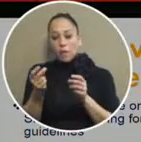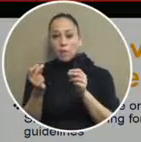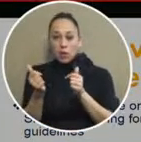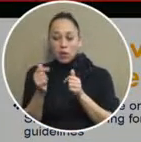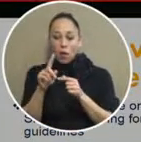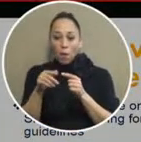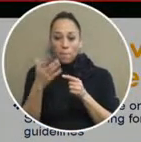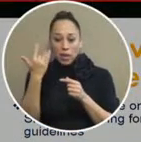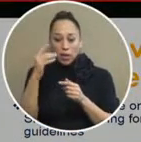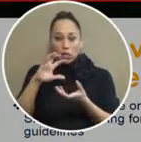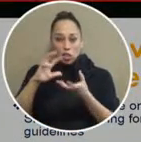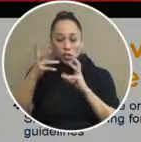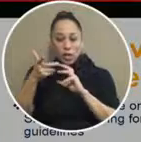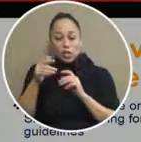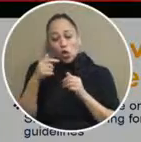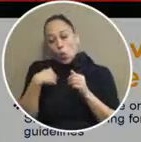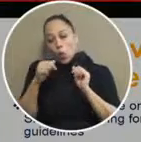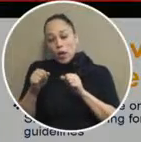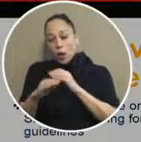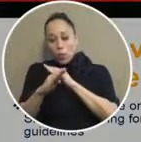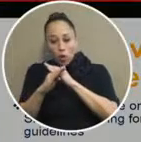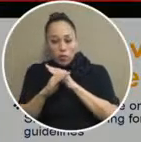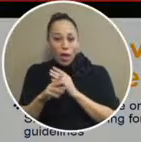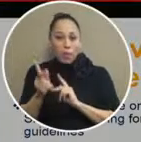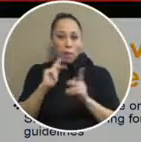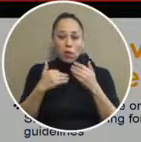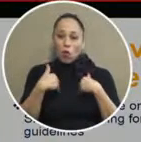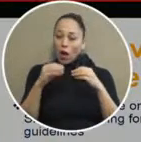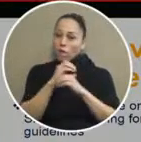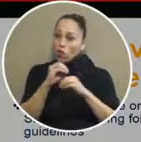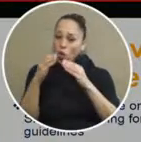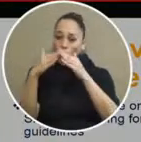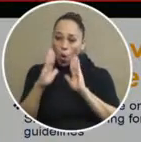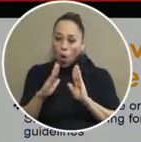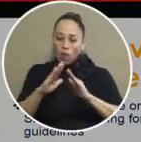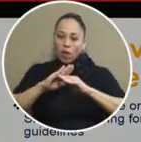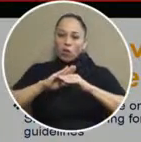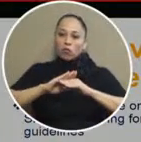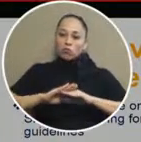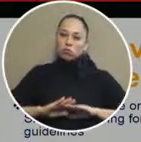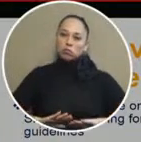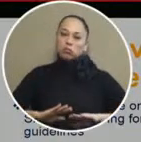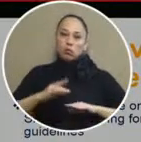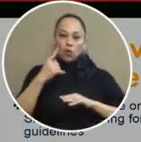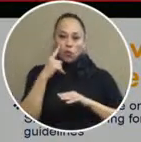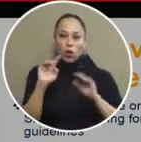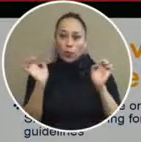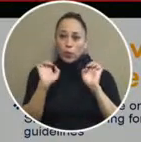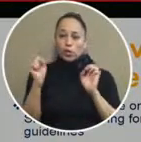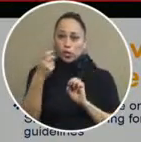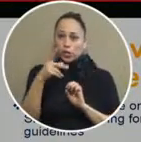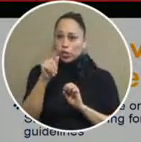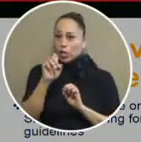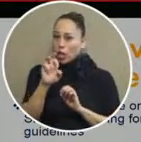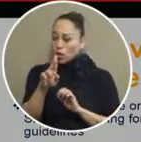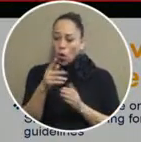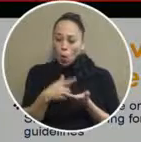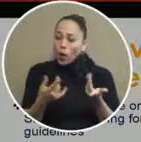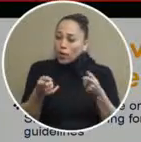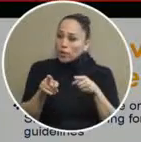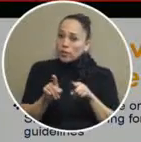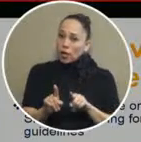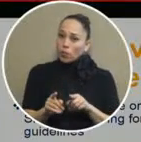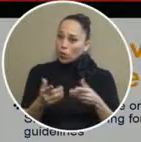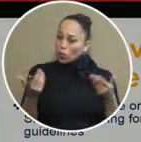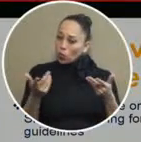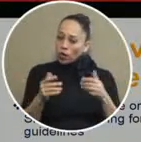aftermath of the crisis in order to protect our homeless population and relieve the pressure on our local emergency shelters. What was happening is